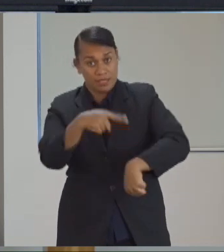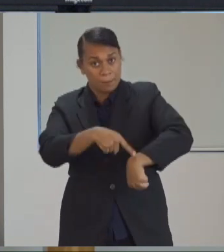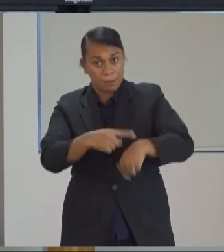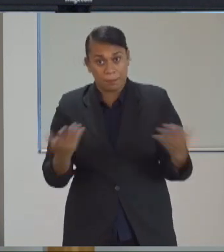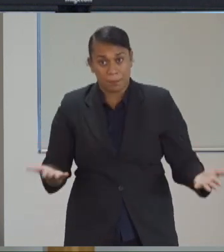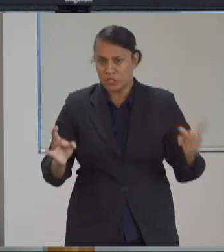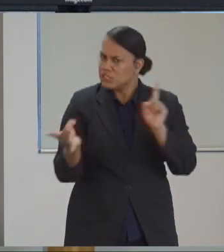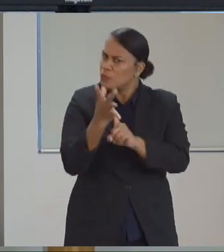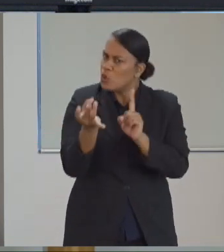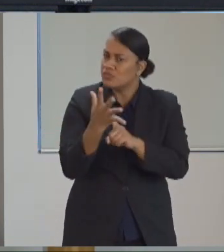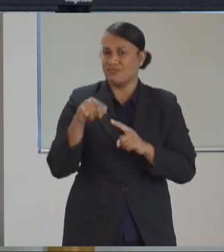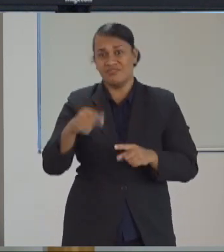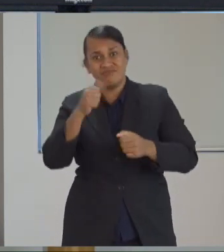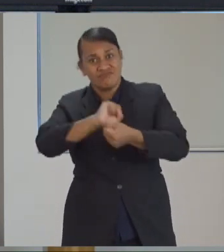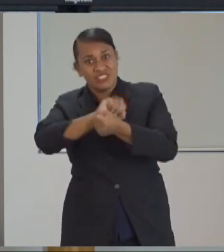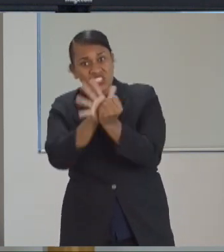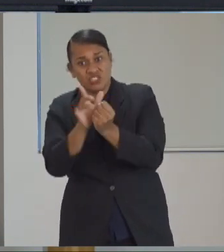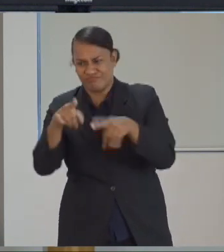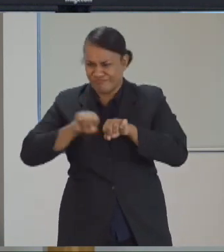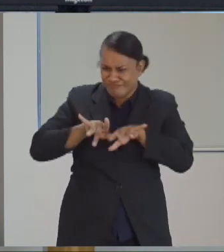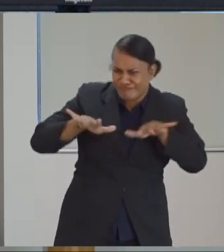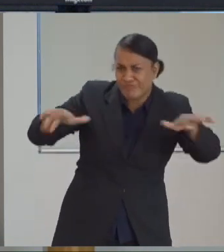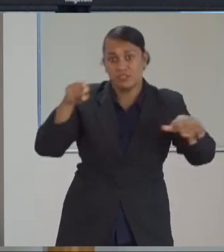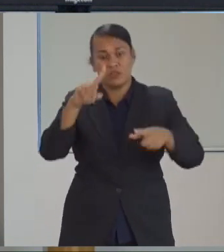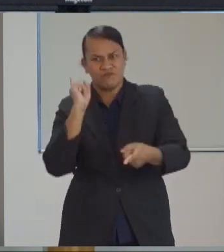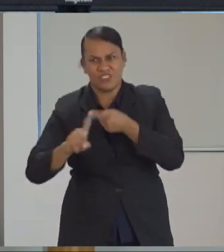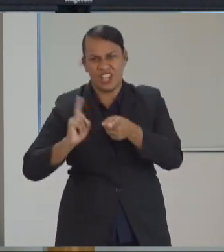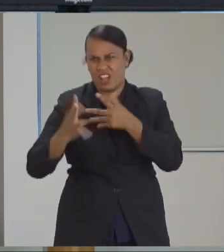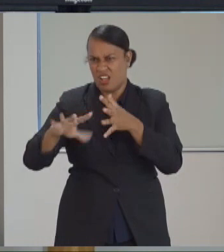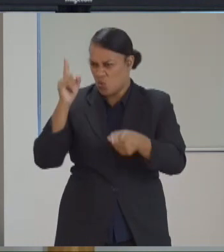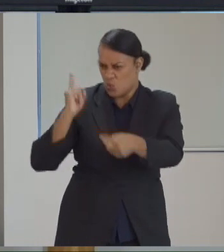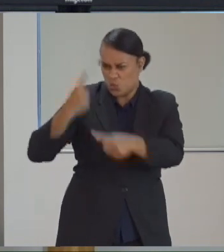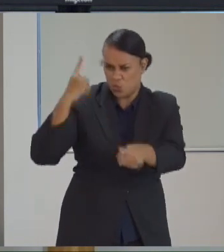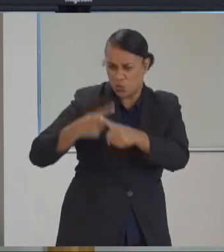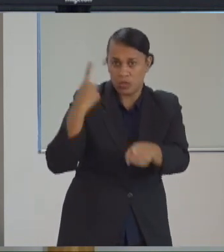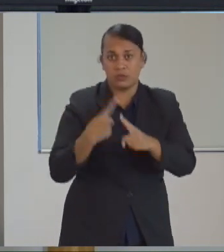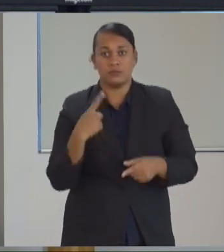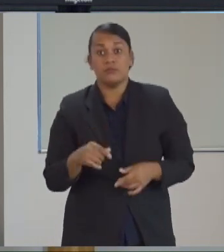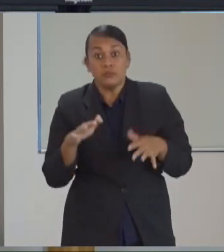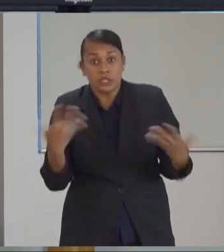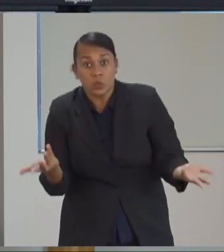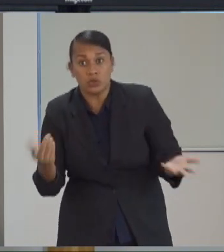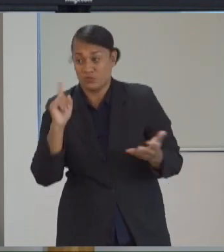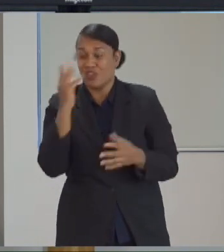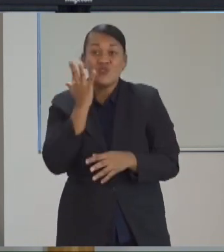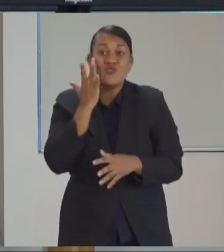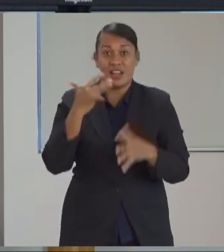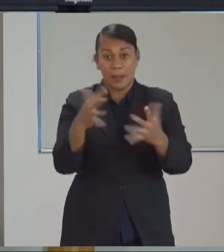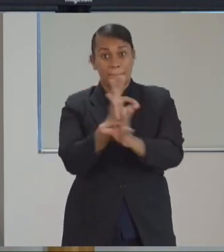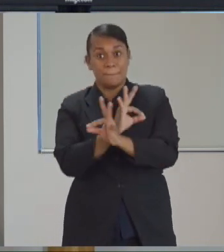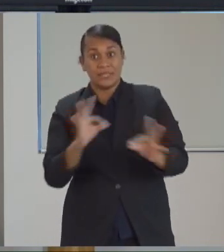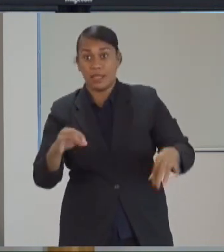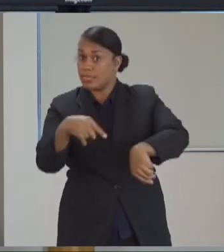society is rapidly evolving. Even in times of calm, not crisis, it is common and